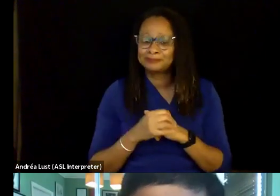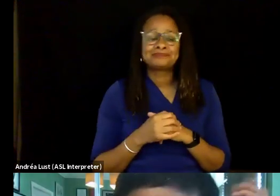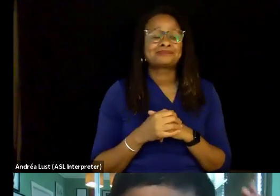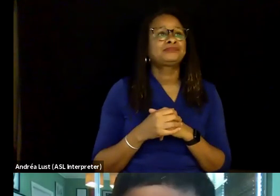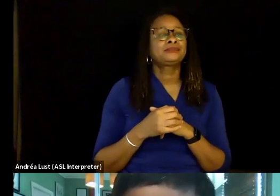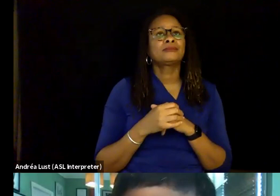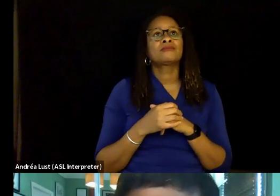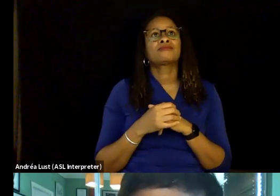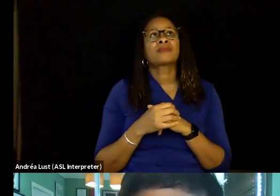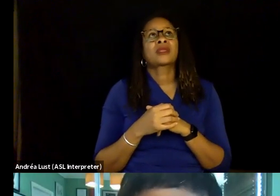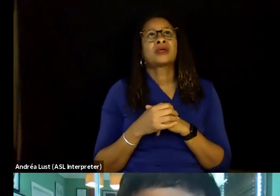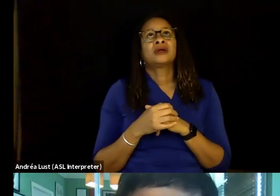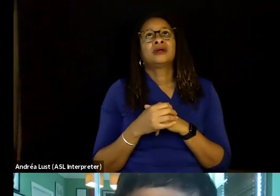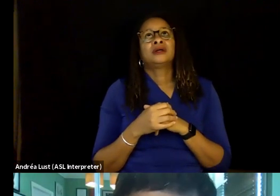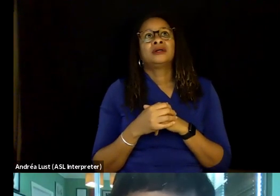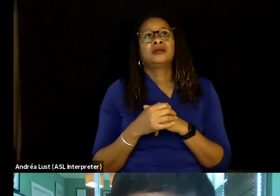it's morally